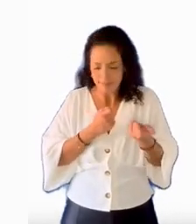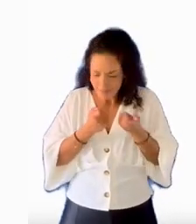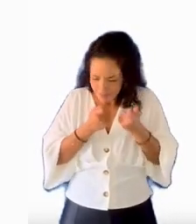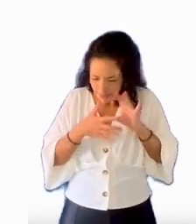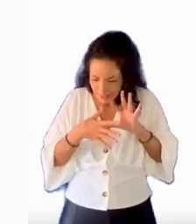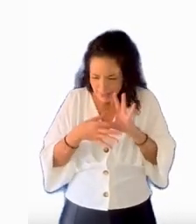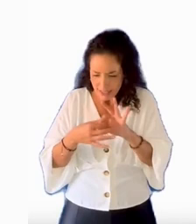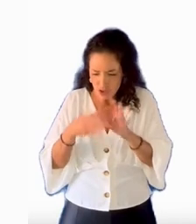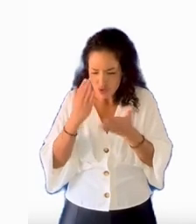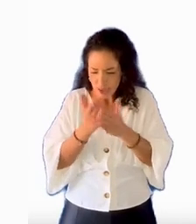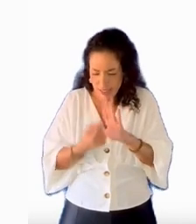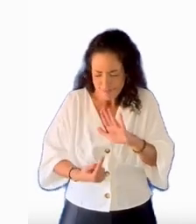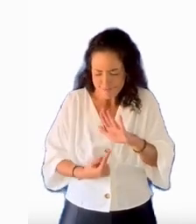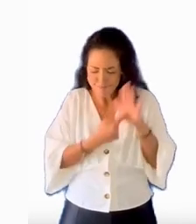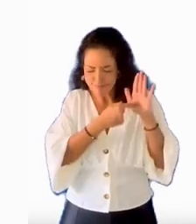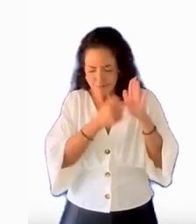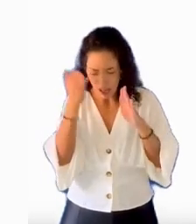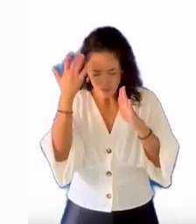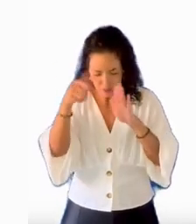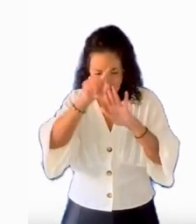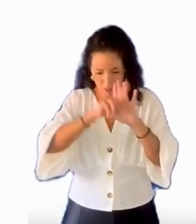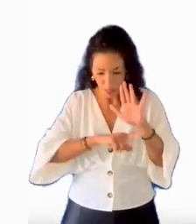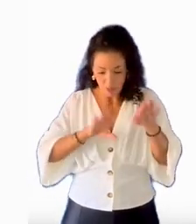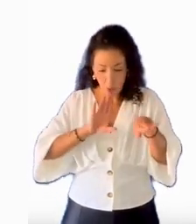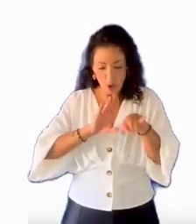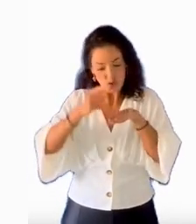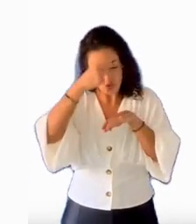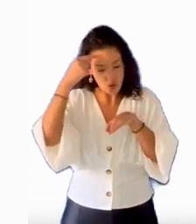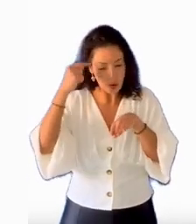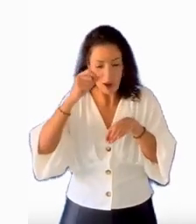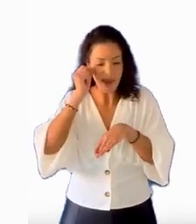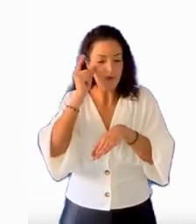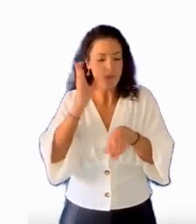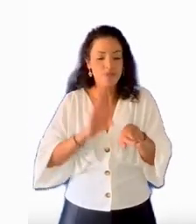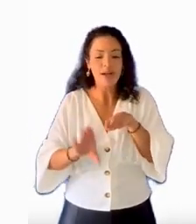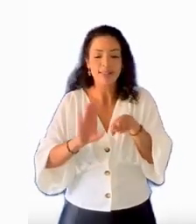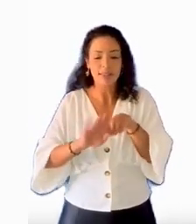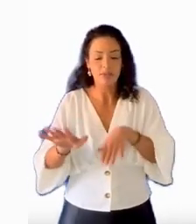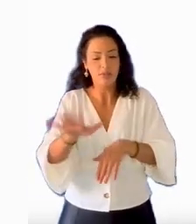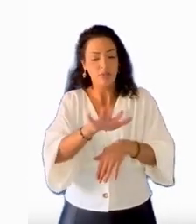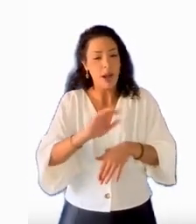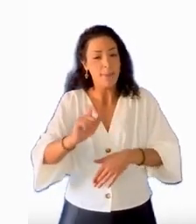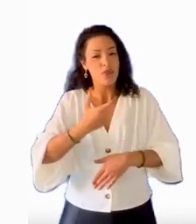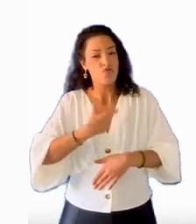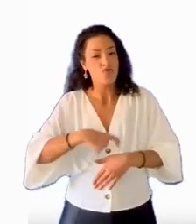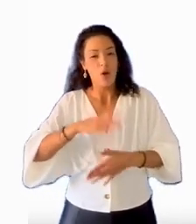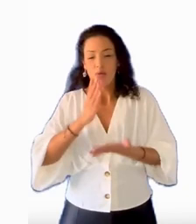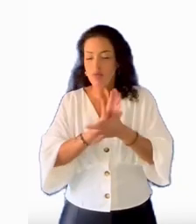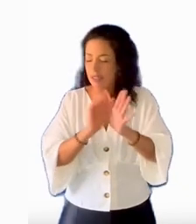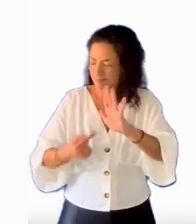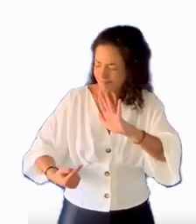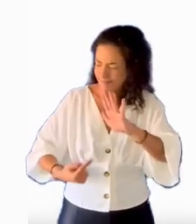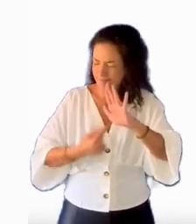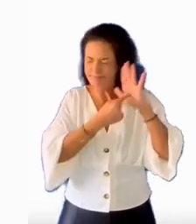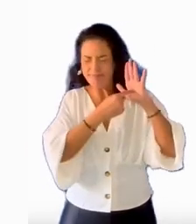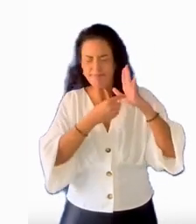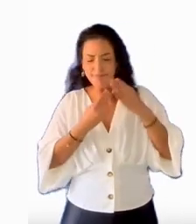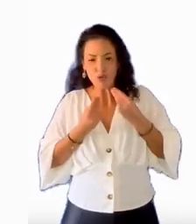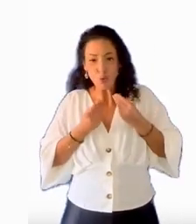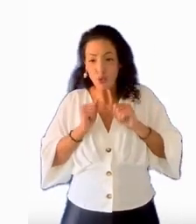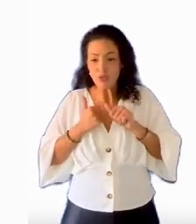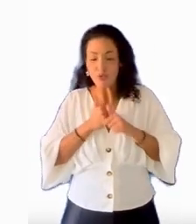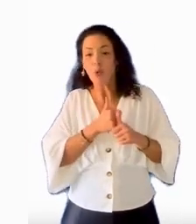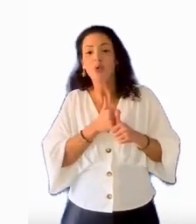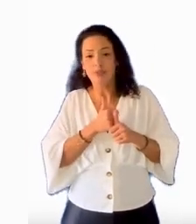Facilitating connections is one of the central principles in trauma-informed practice. The role of the family is identified as one of the most critical sources of